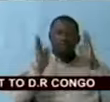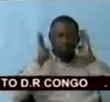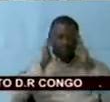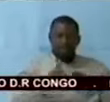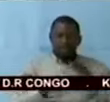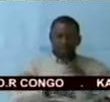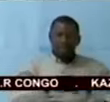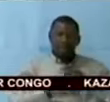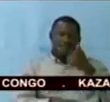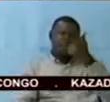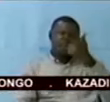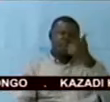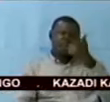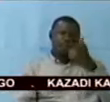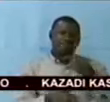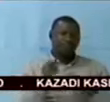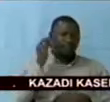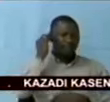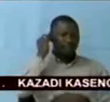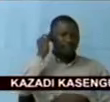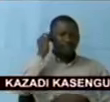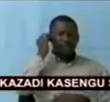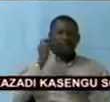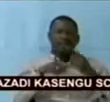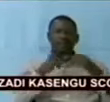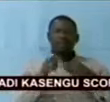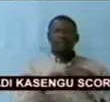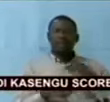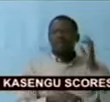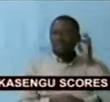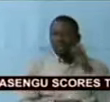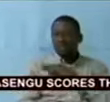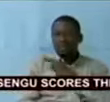my sister ran to call my attention. There